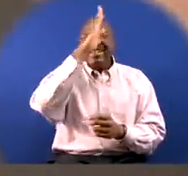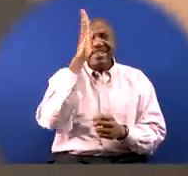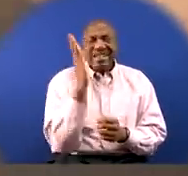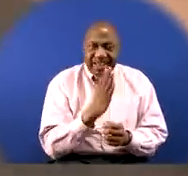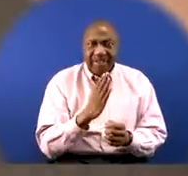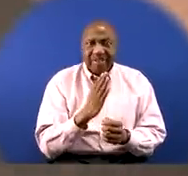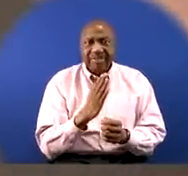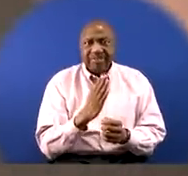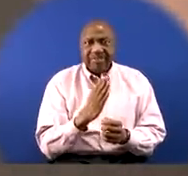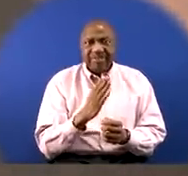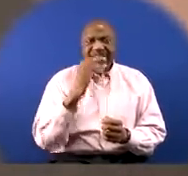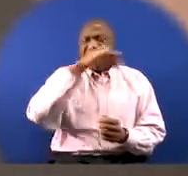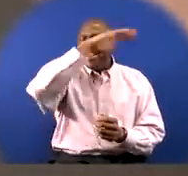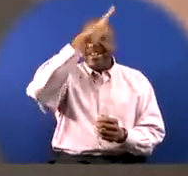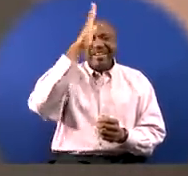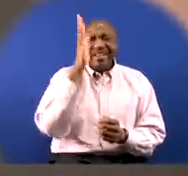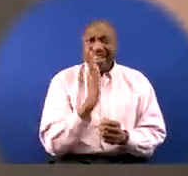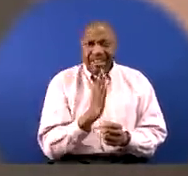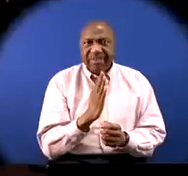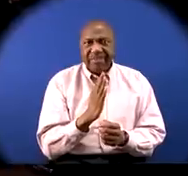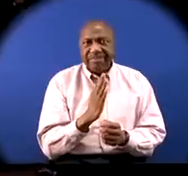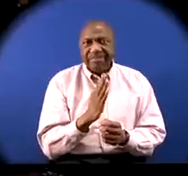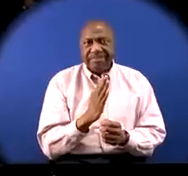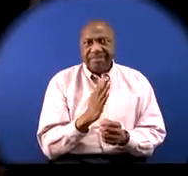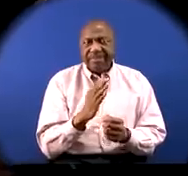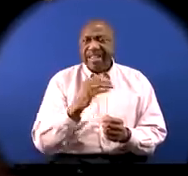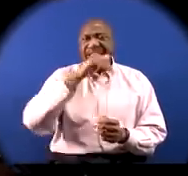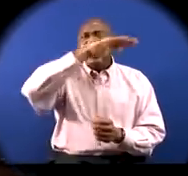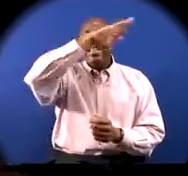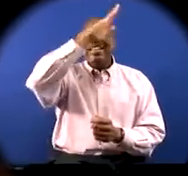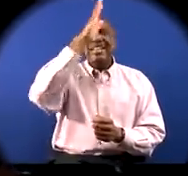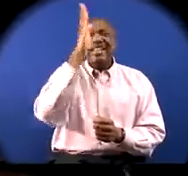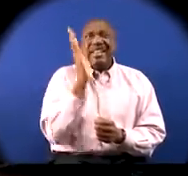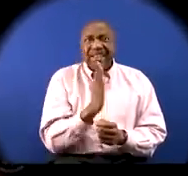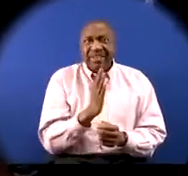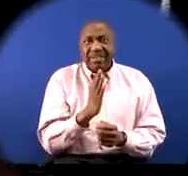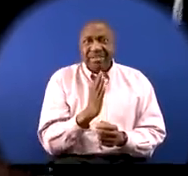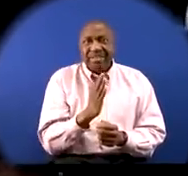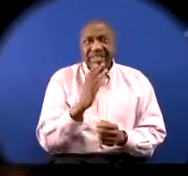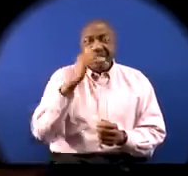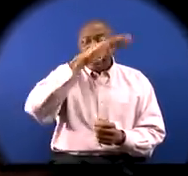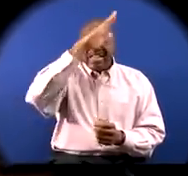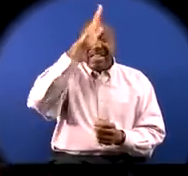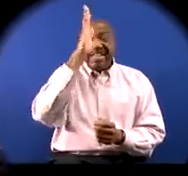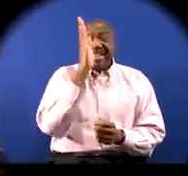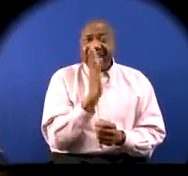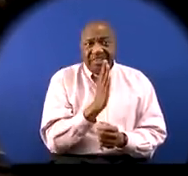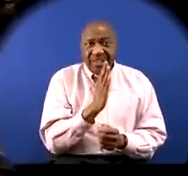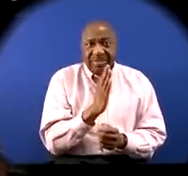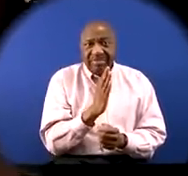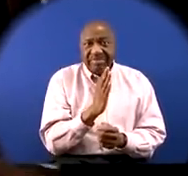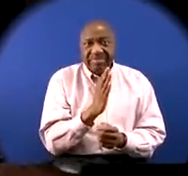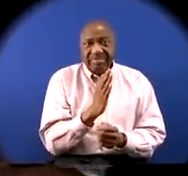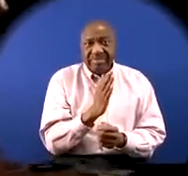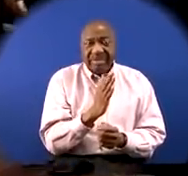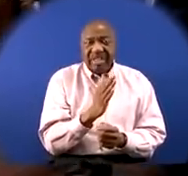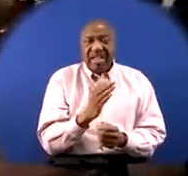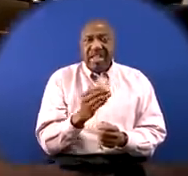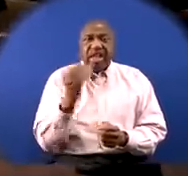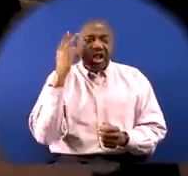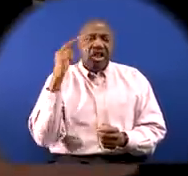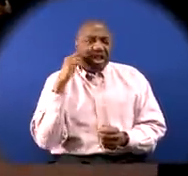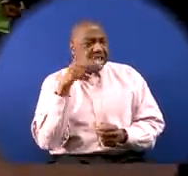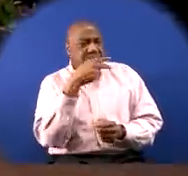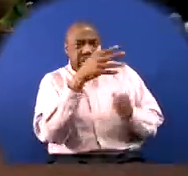never, never, never, never. Why don't you look